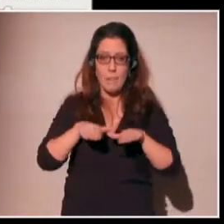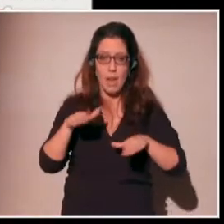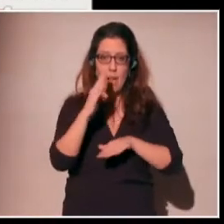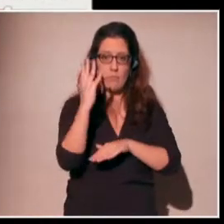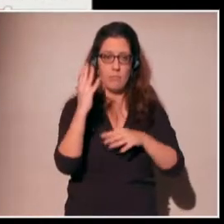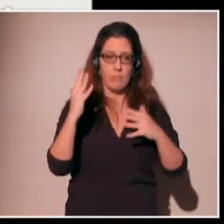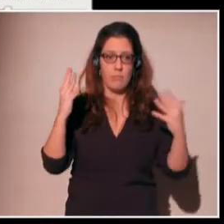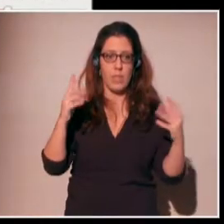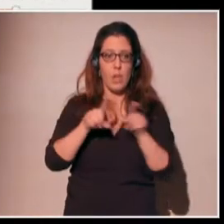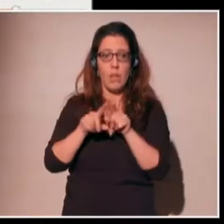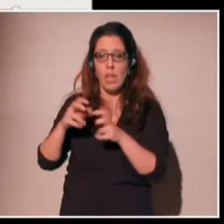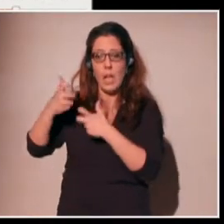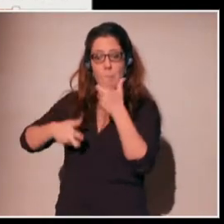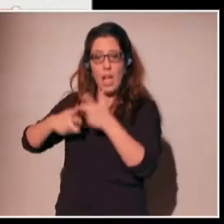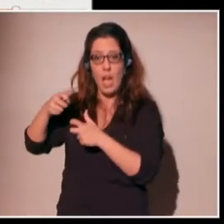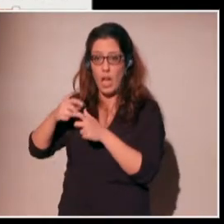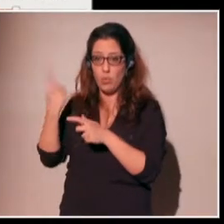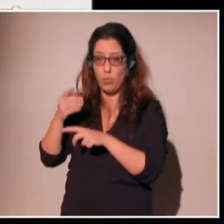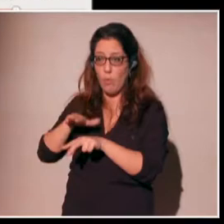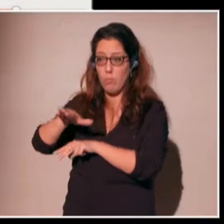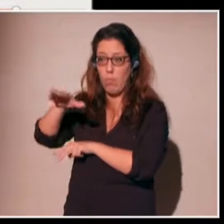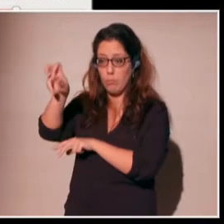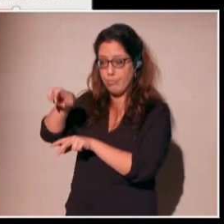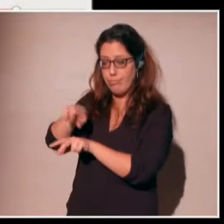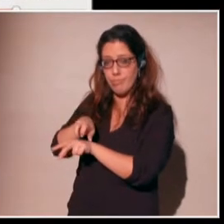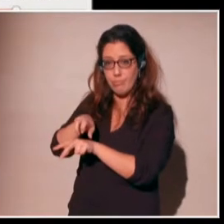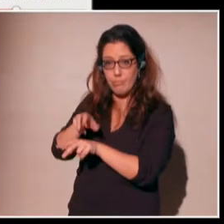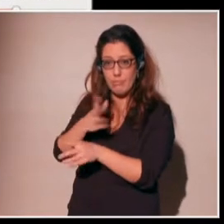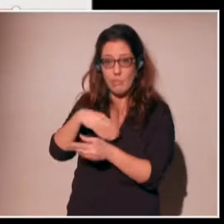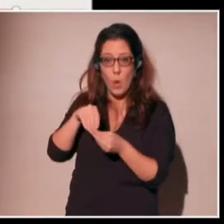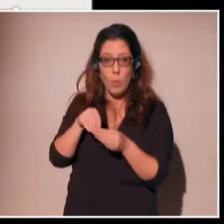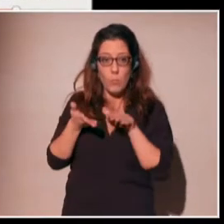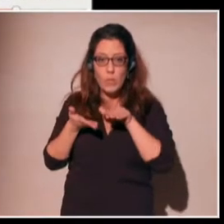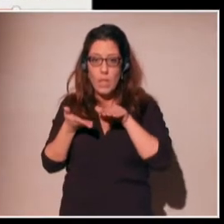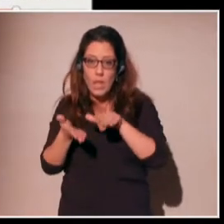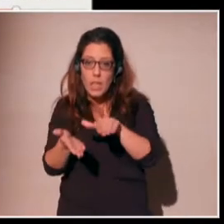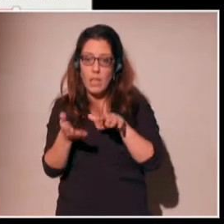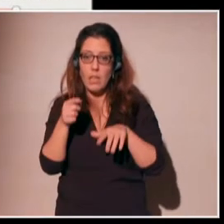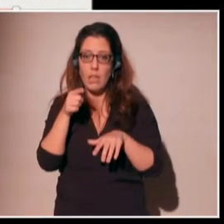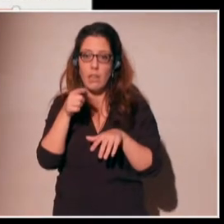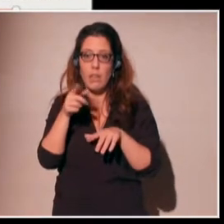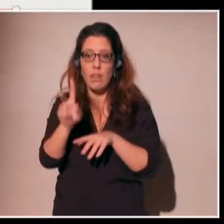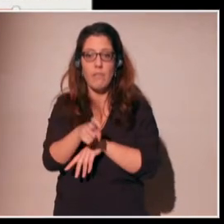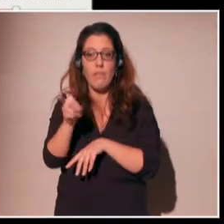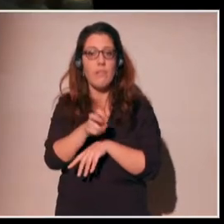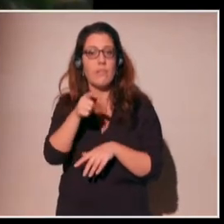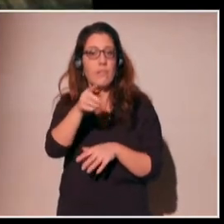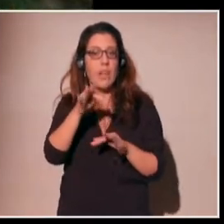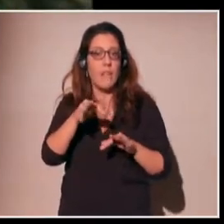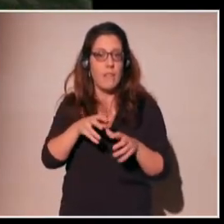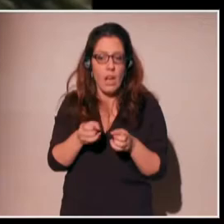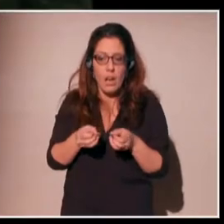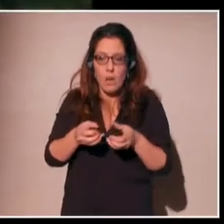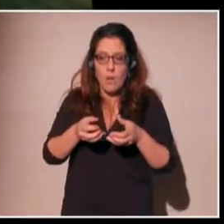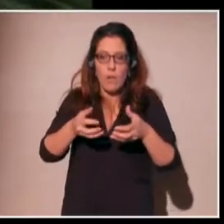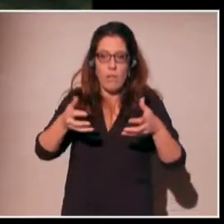simulation of plant growth, then I can provide to the user like a brush, and with the brush they can paint reforestation in